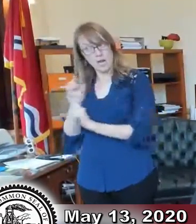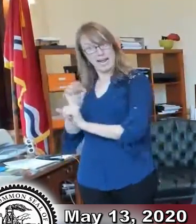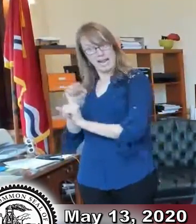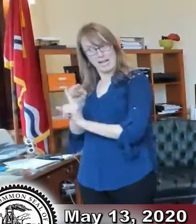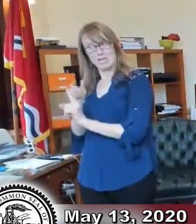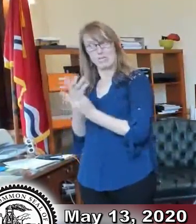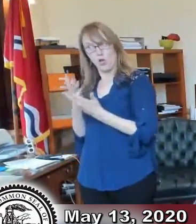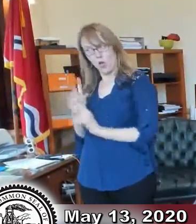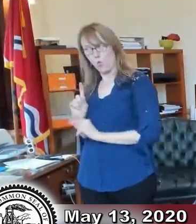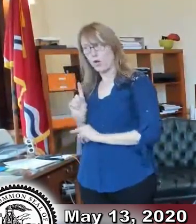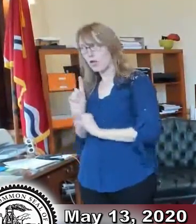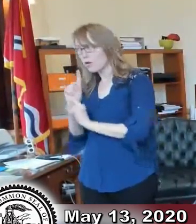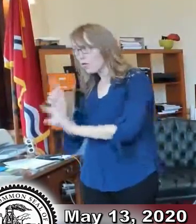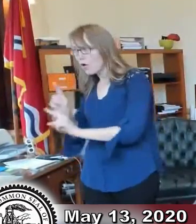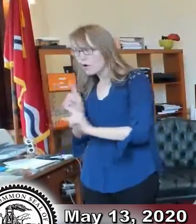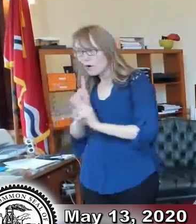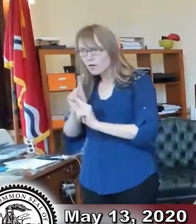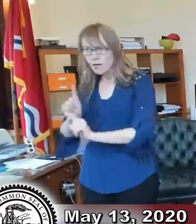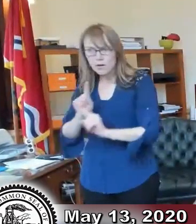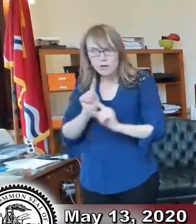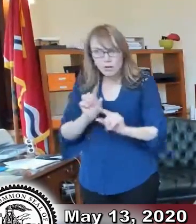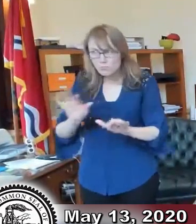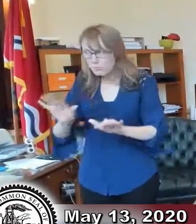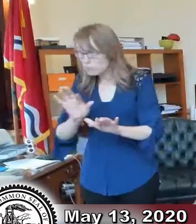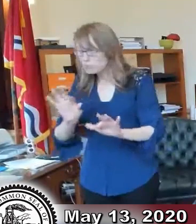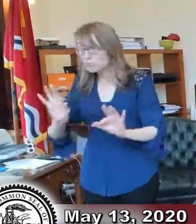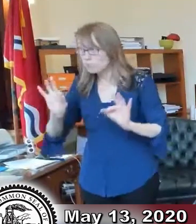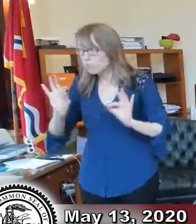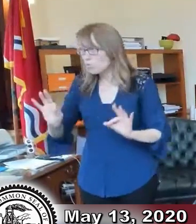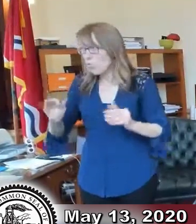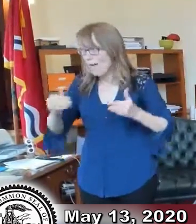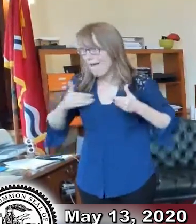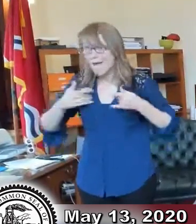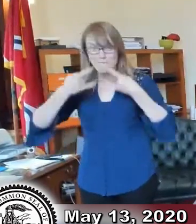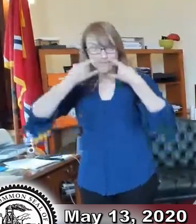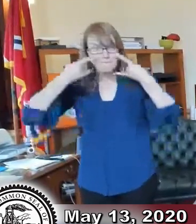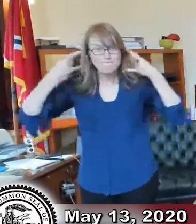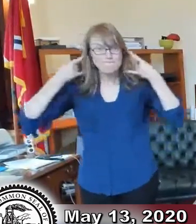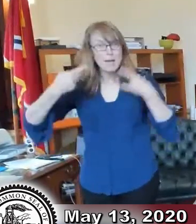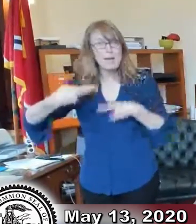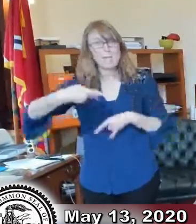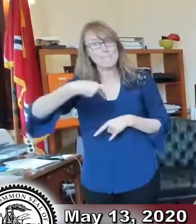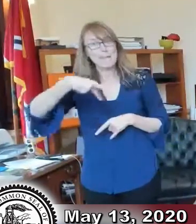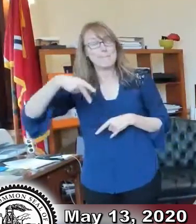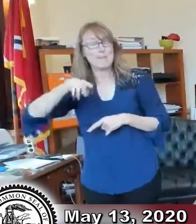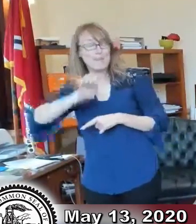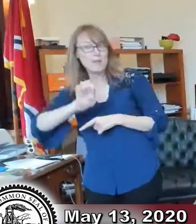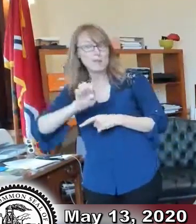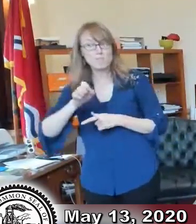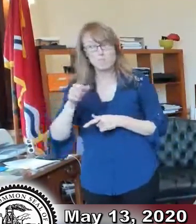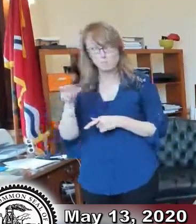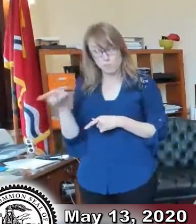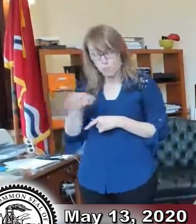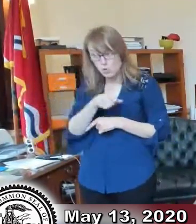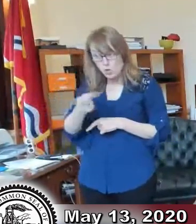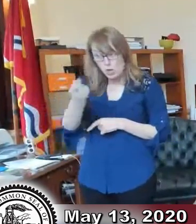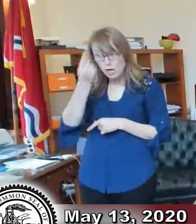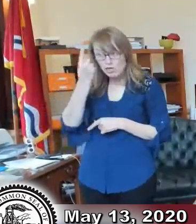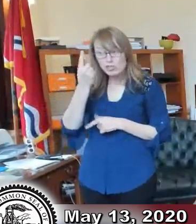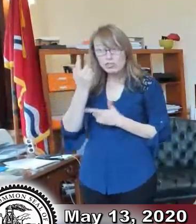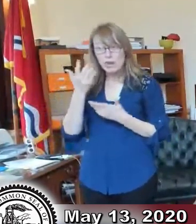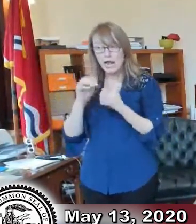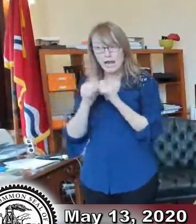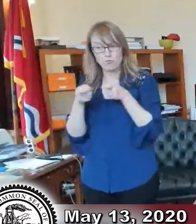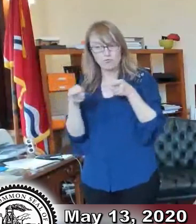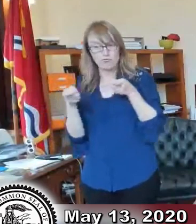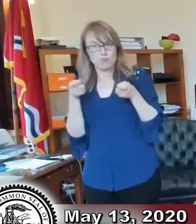they need and to make sure that they understand about infection control and how to run their business in